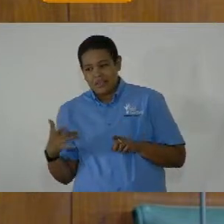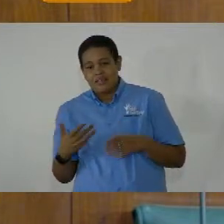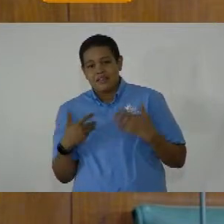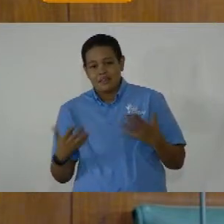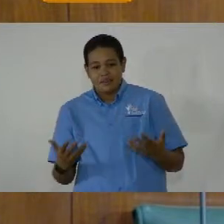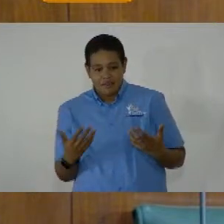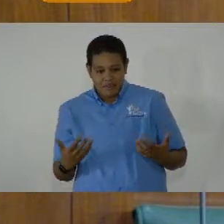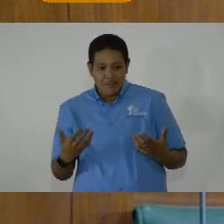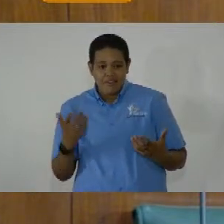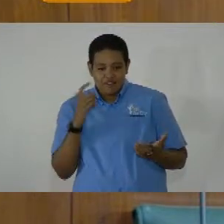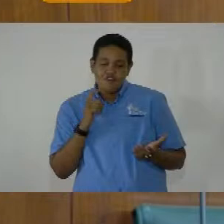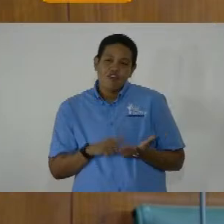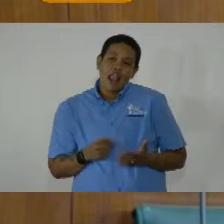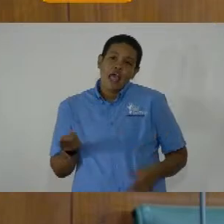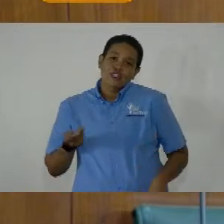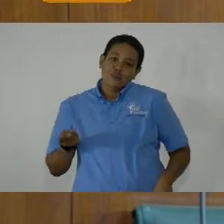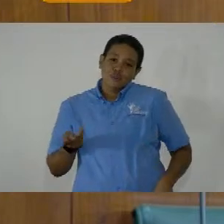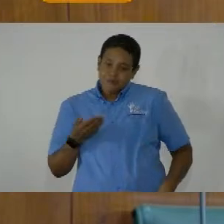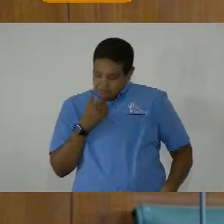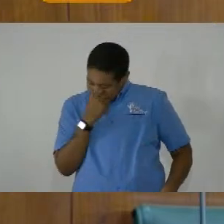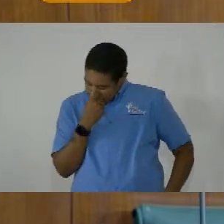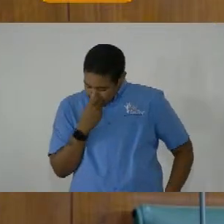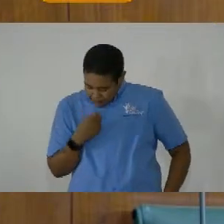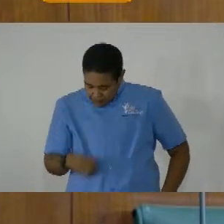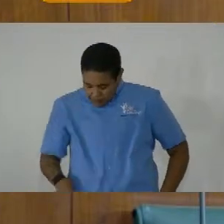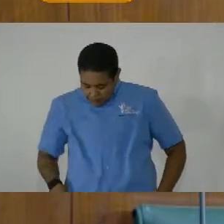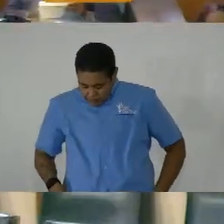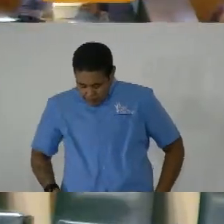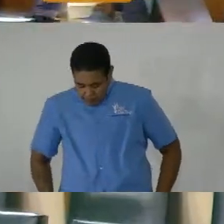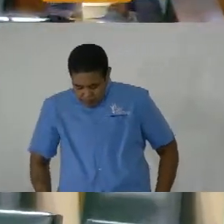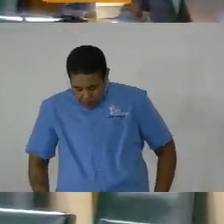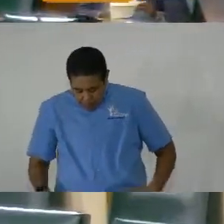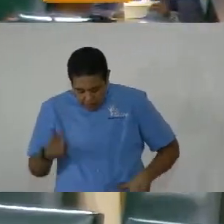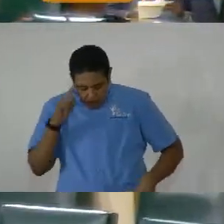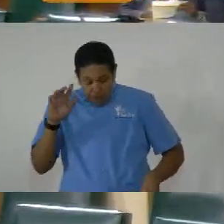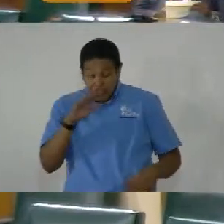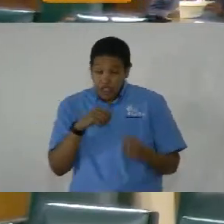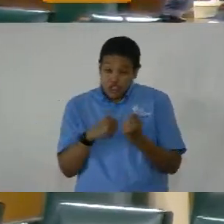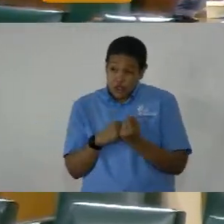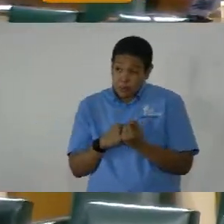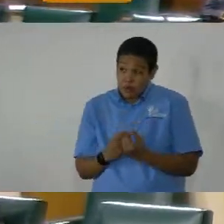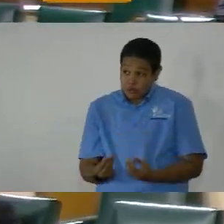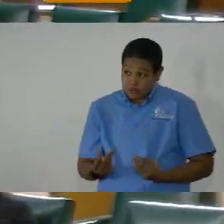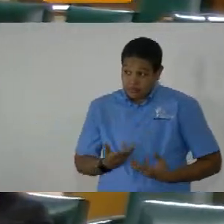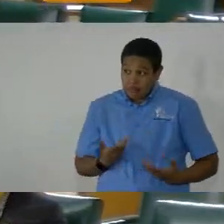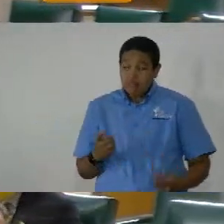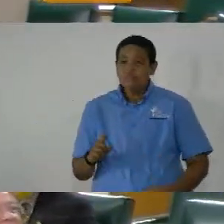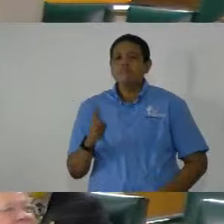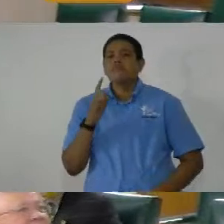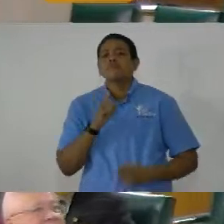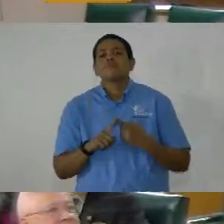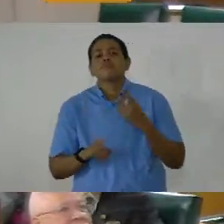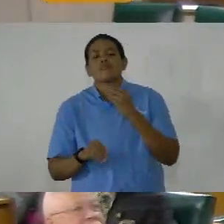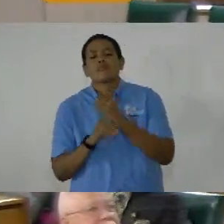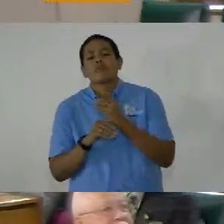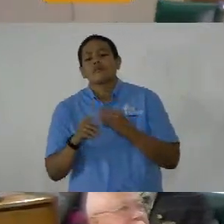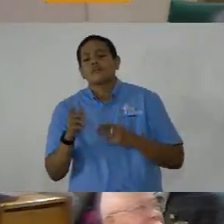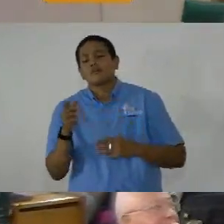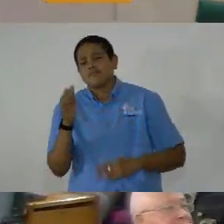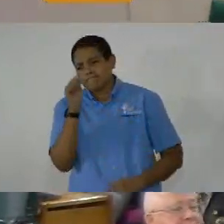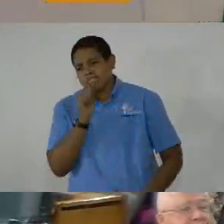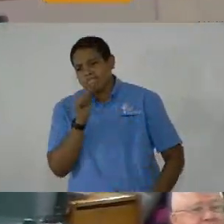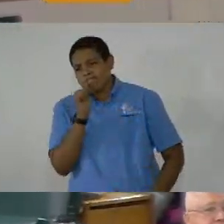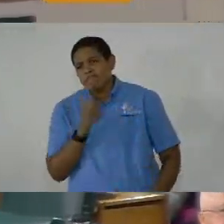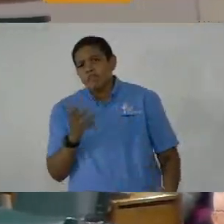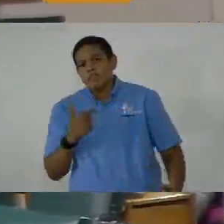want to recognize them for their support and for really bearing the brunt of